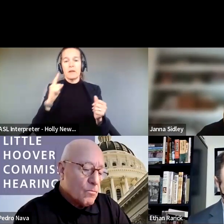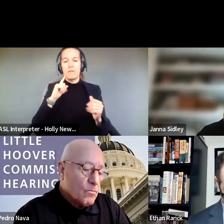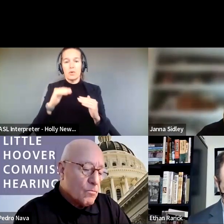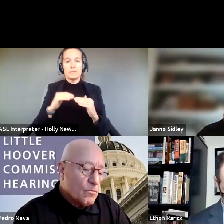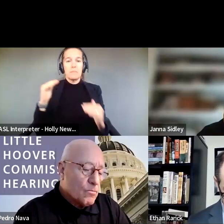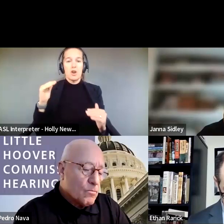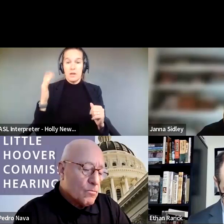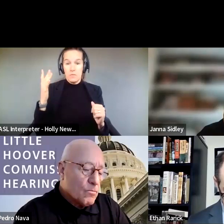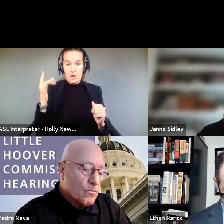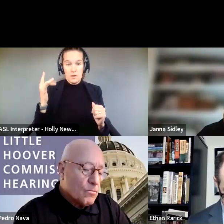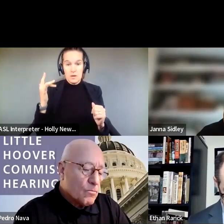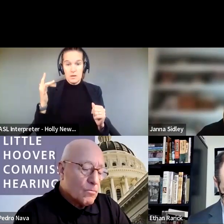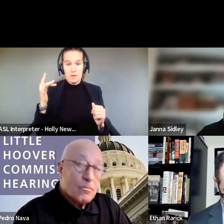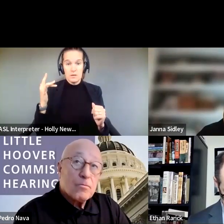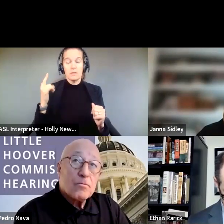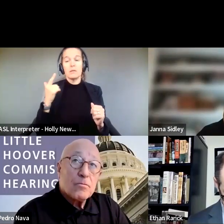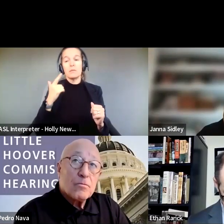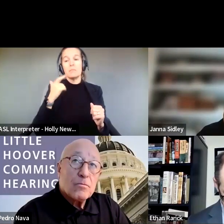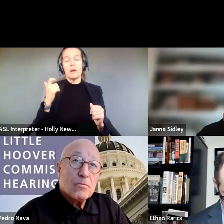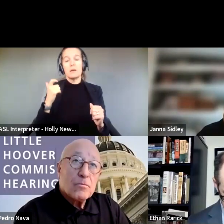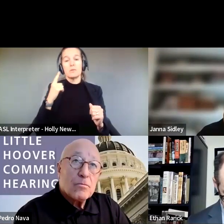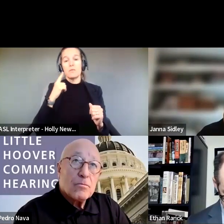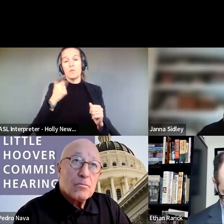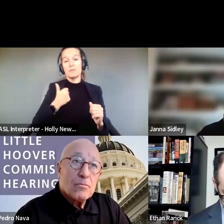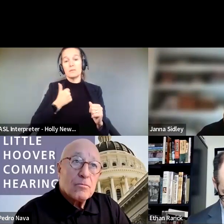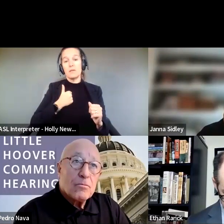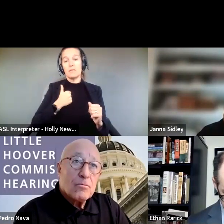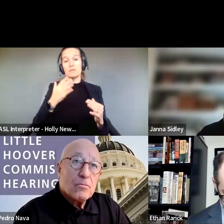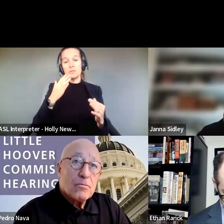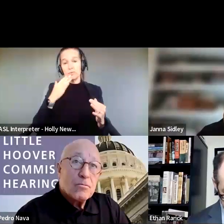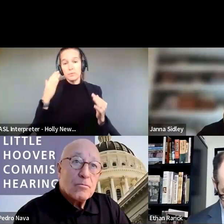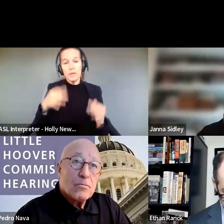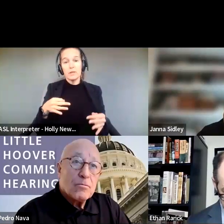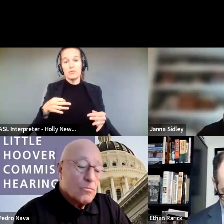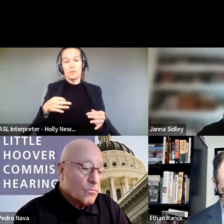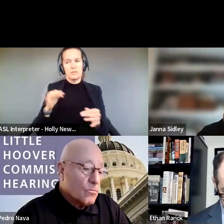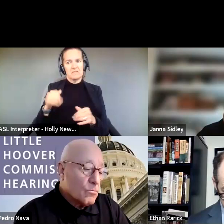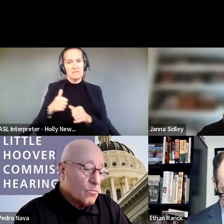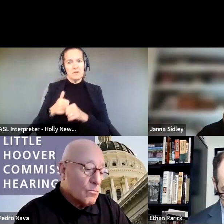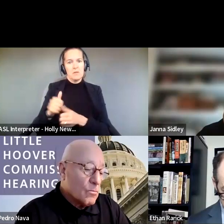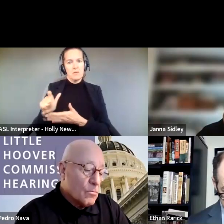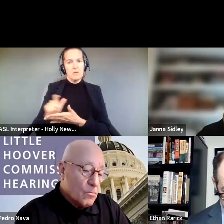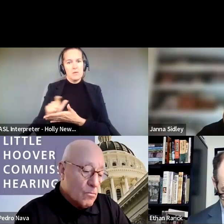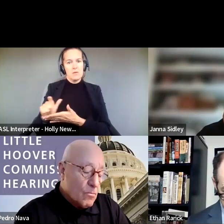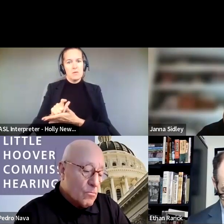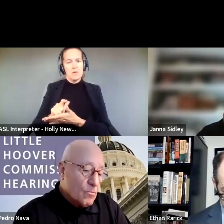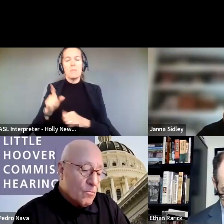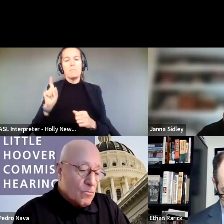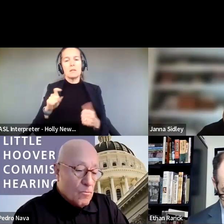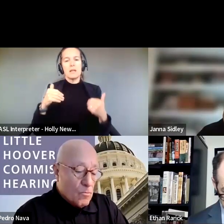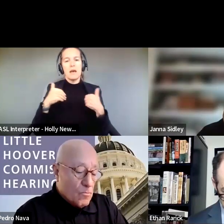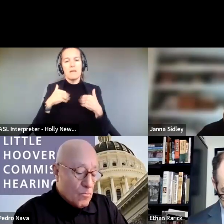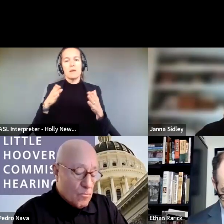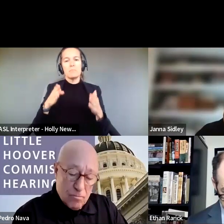Why? Because in self-determination by law, you have to have a